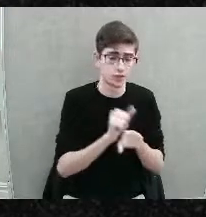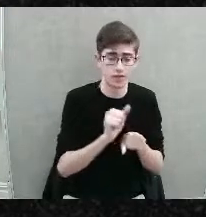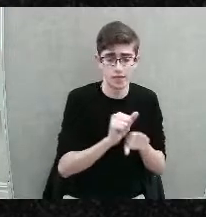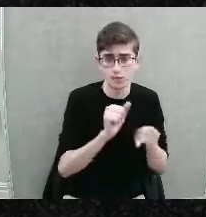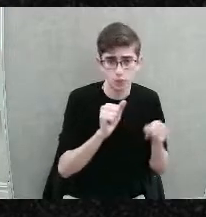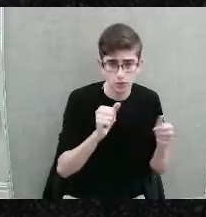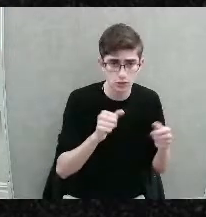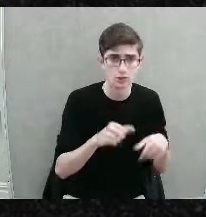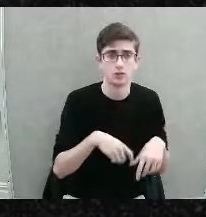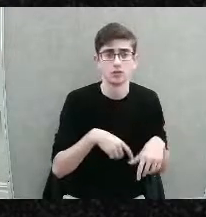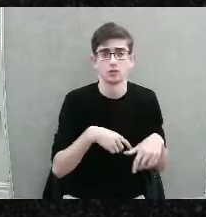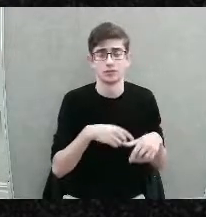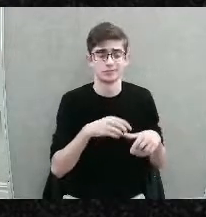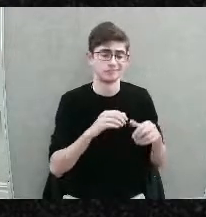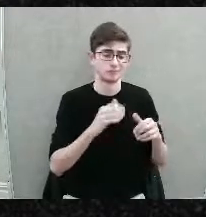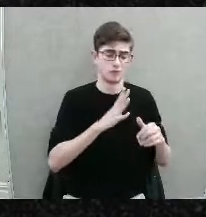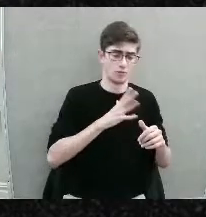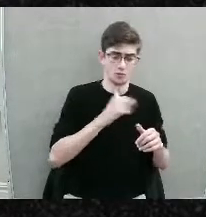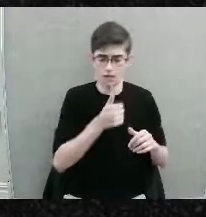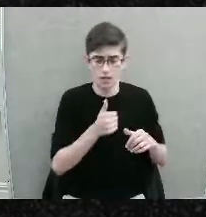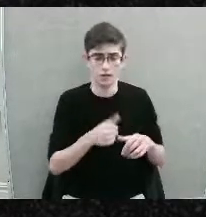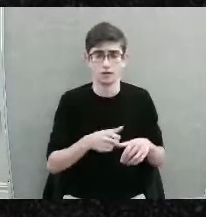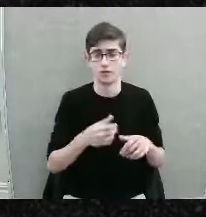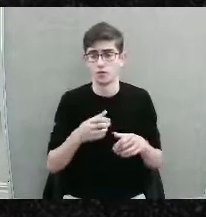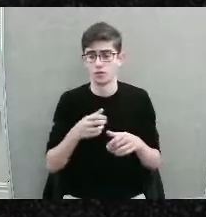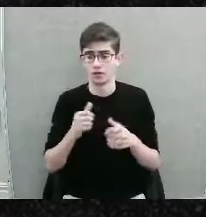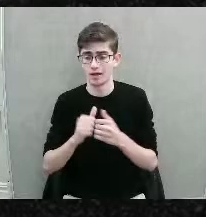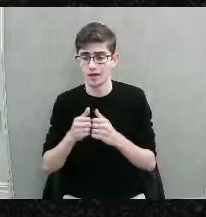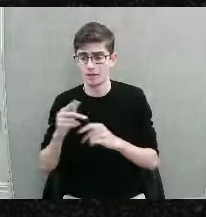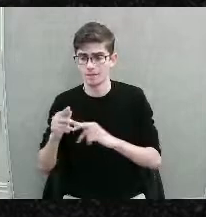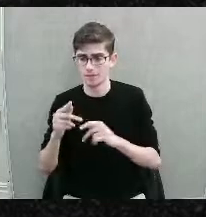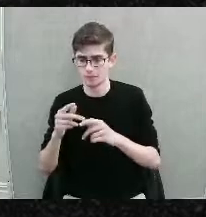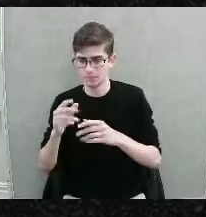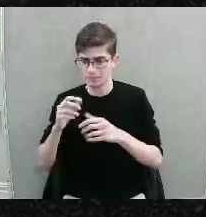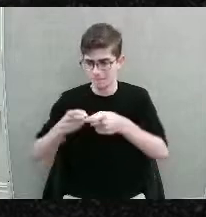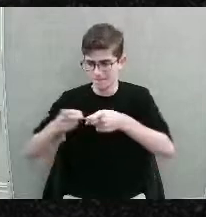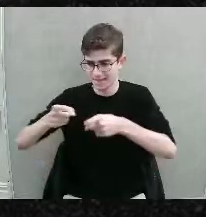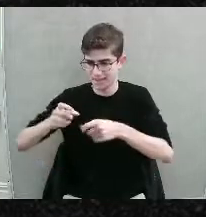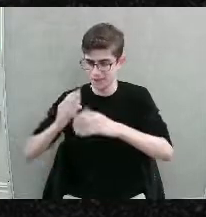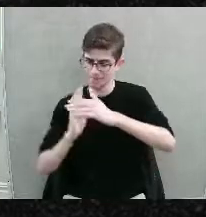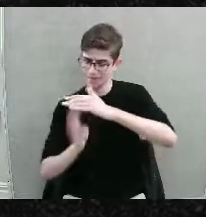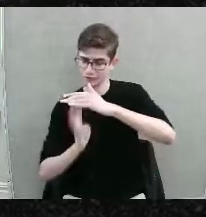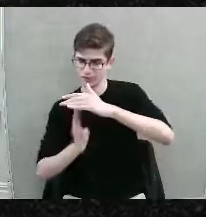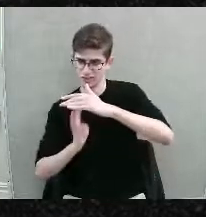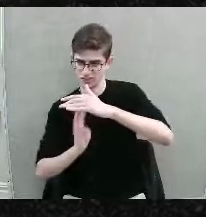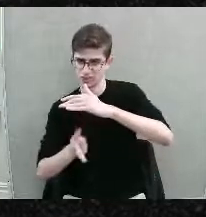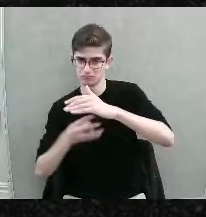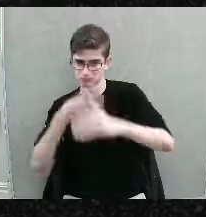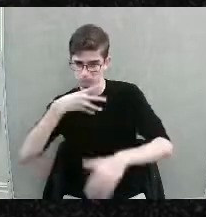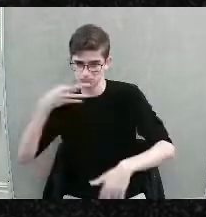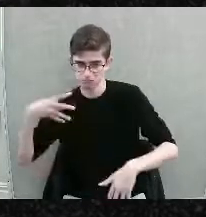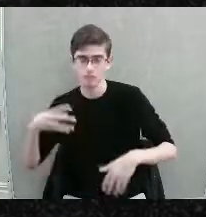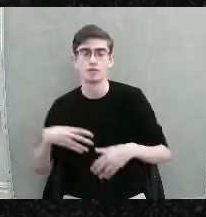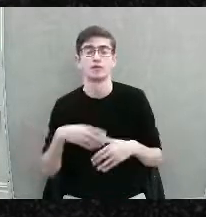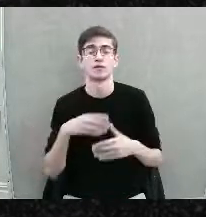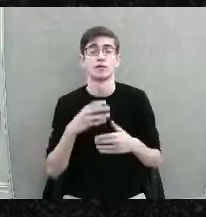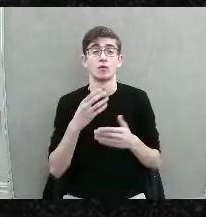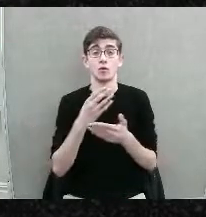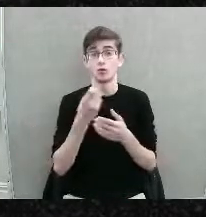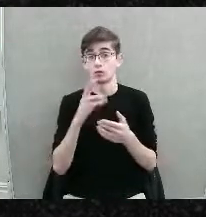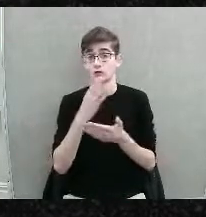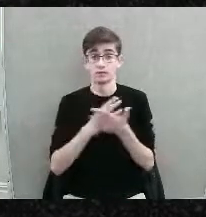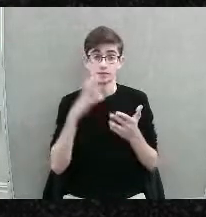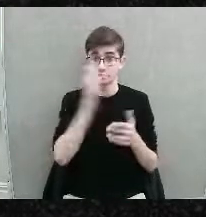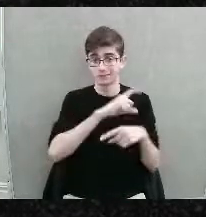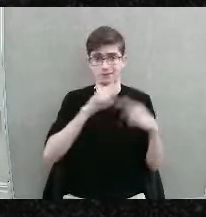and informal sectors, or if we're talking about the regulation of migration flows, which often rest upon assumptions of the ideal